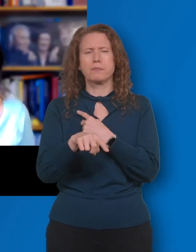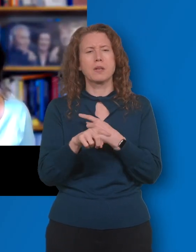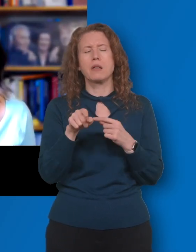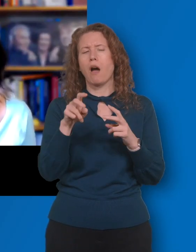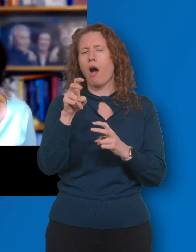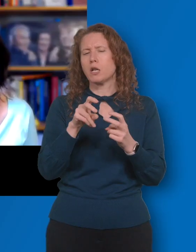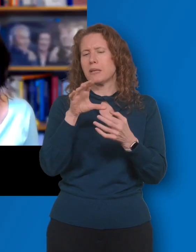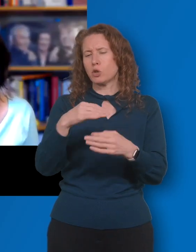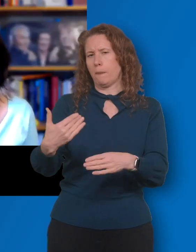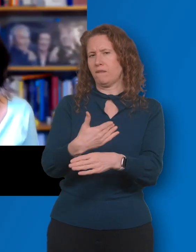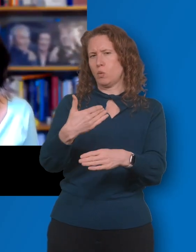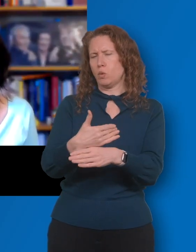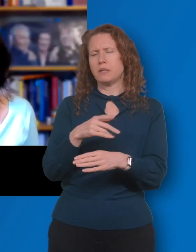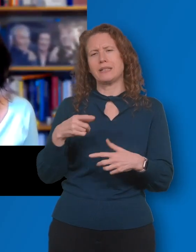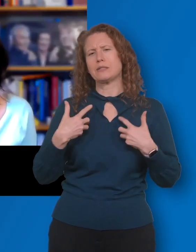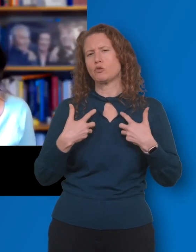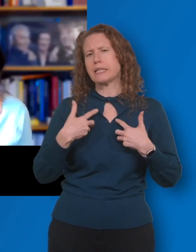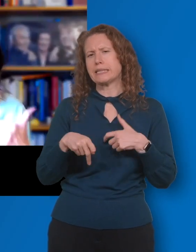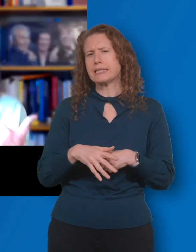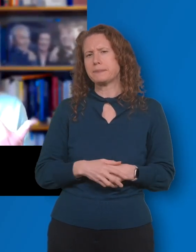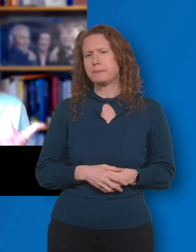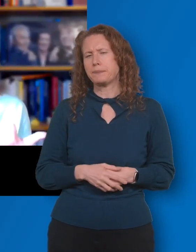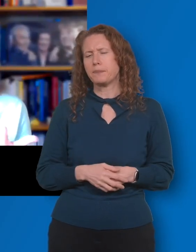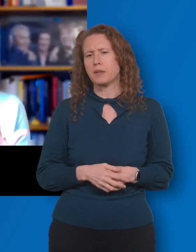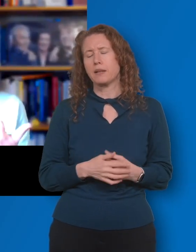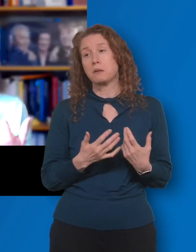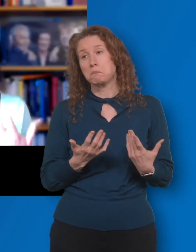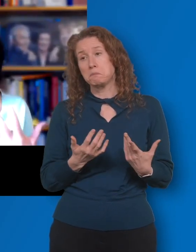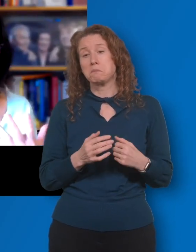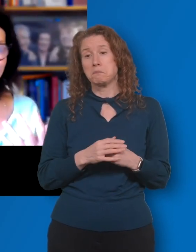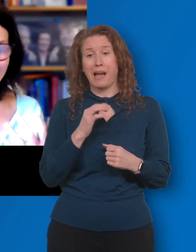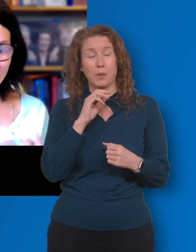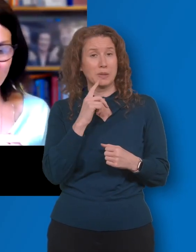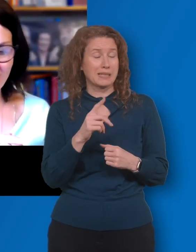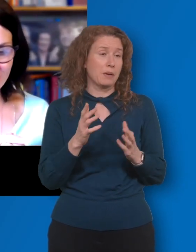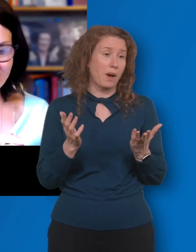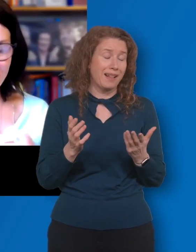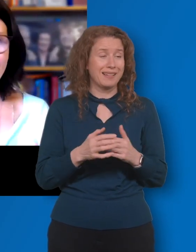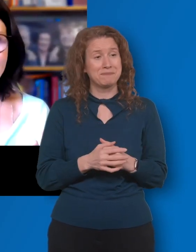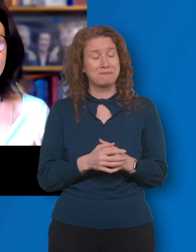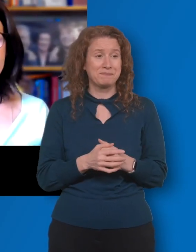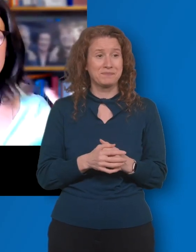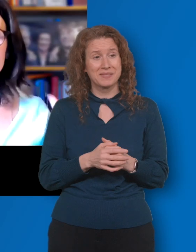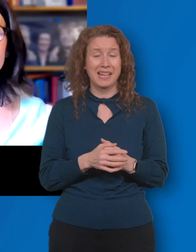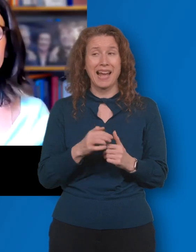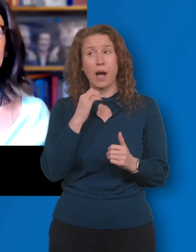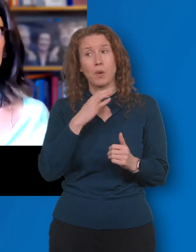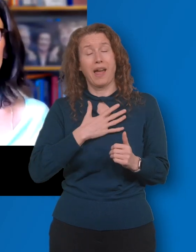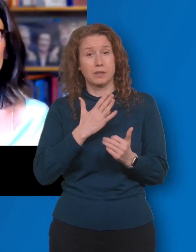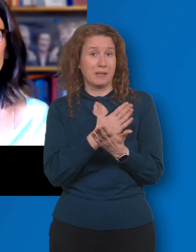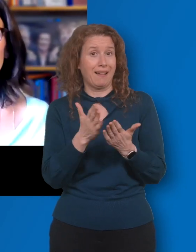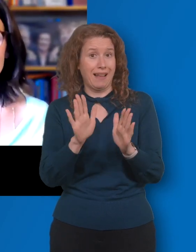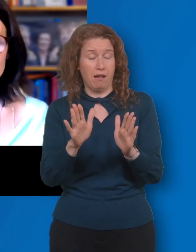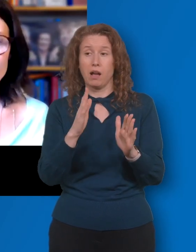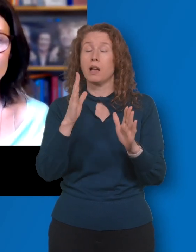interesting one. And I think one thing that I would say would like to say very clearly, please, can